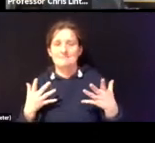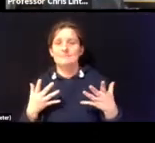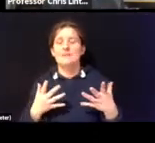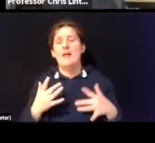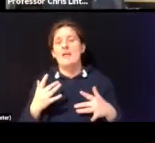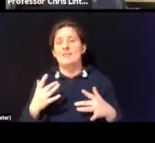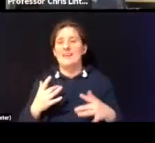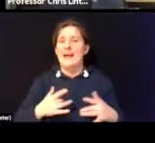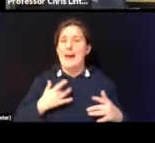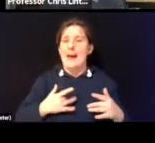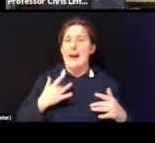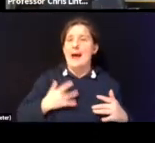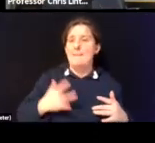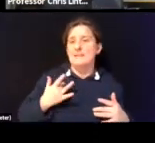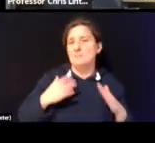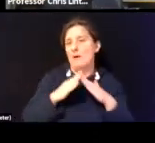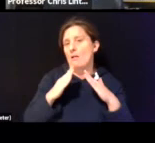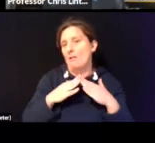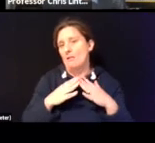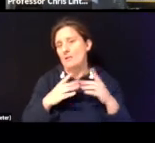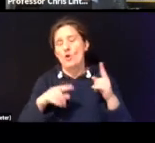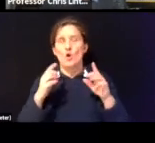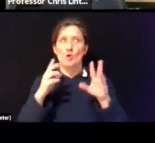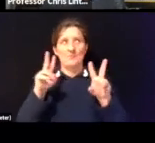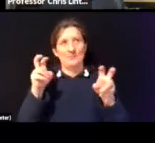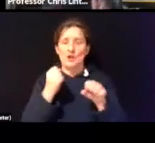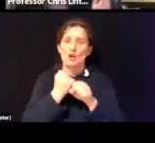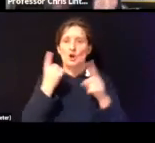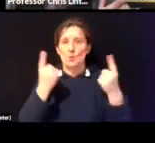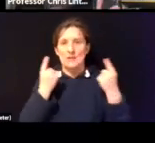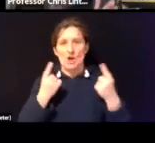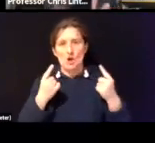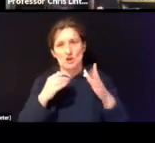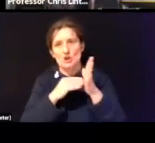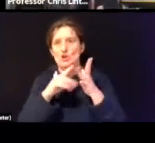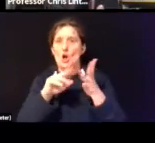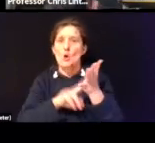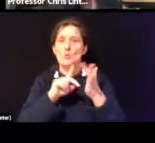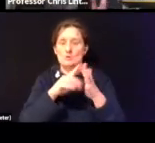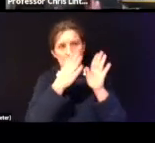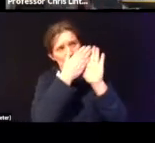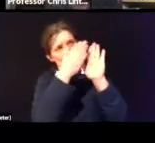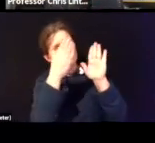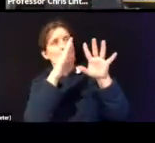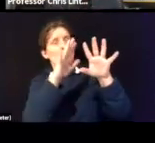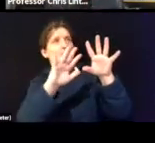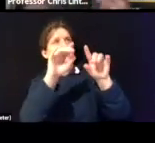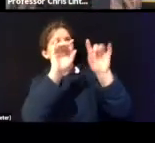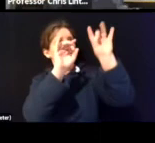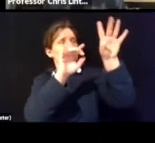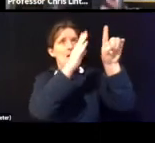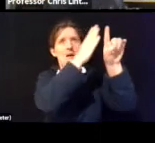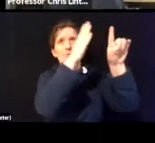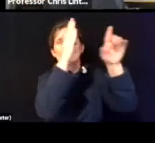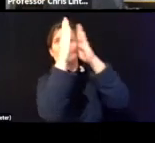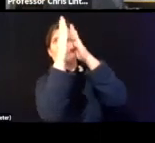habitable zone, or more romantically, the Goldilocks zone, which is the region around a star where usually